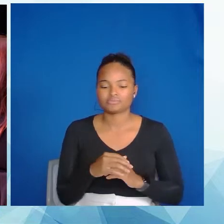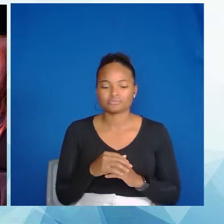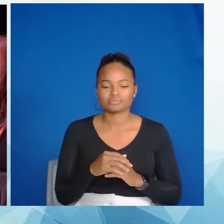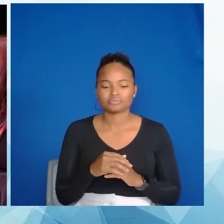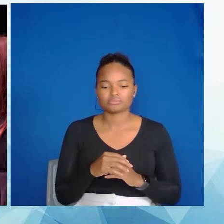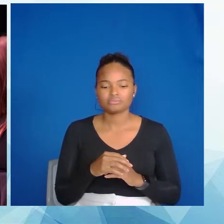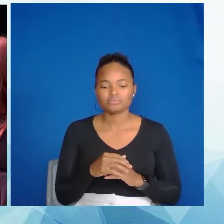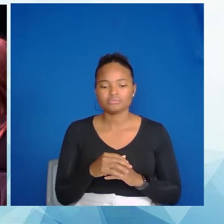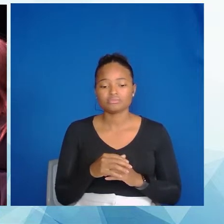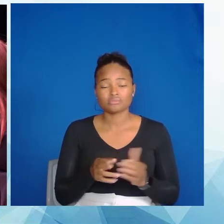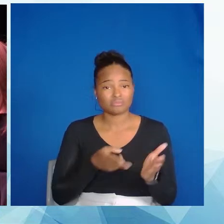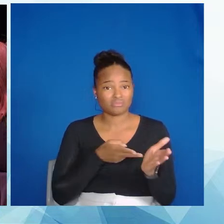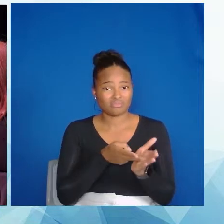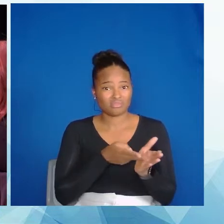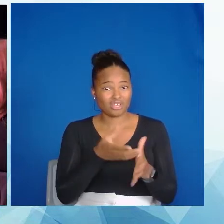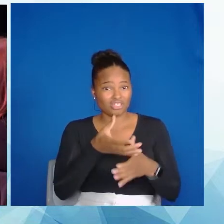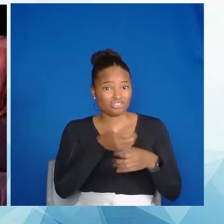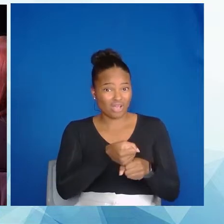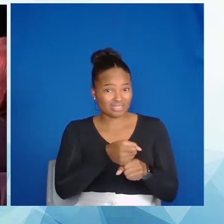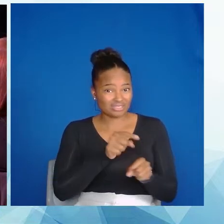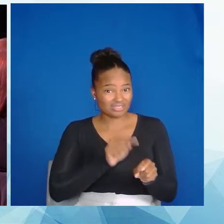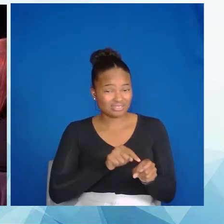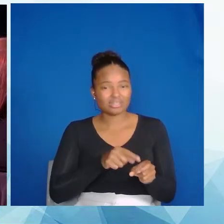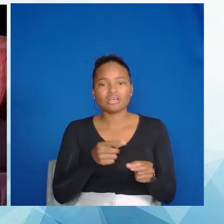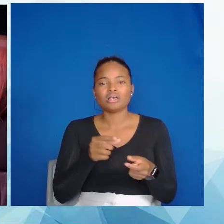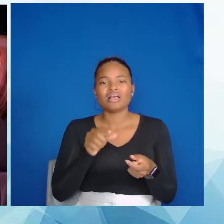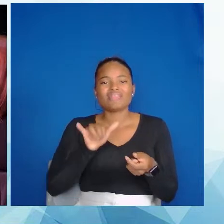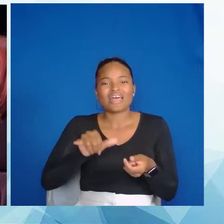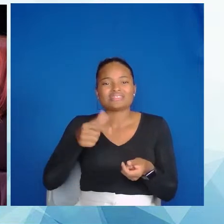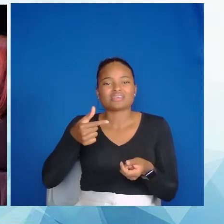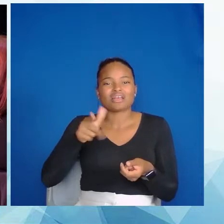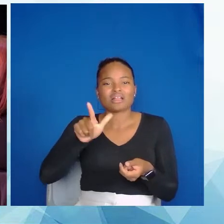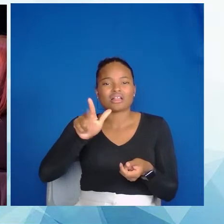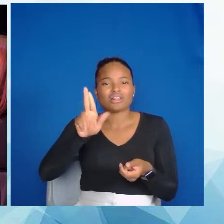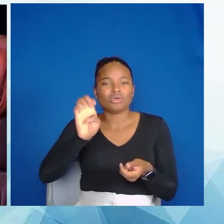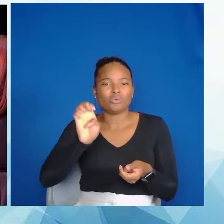Trust is the glue in life.